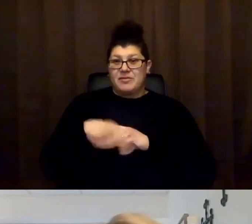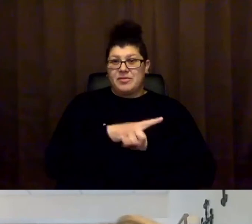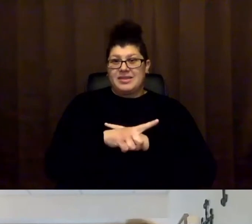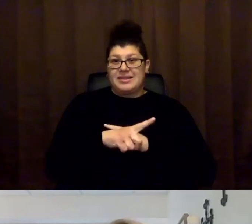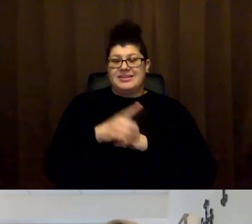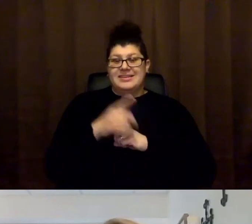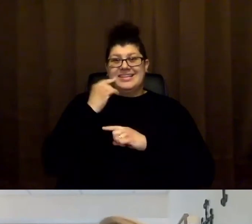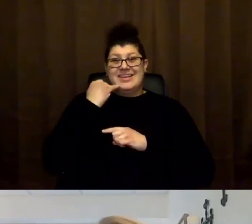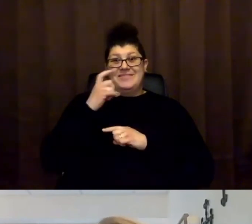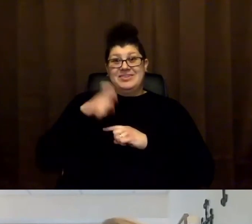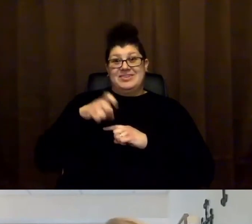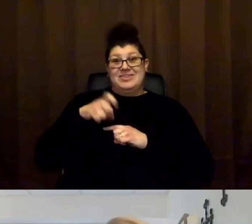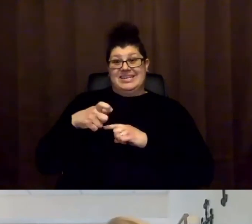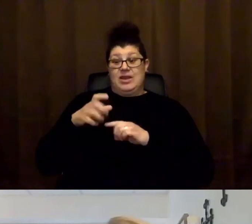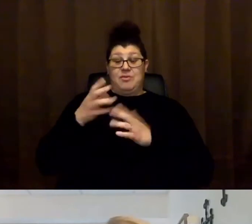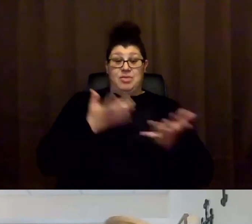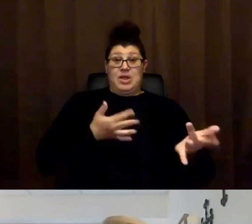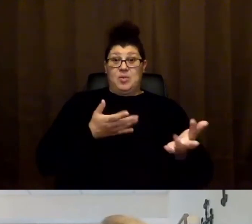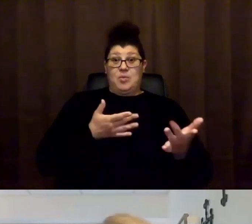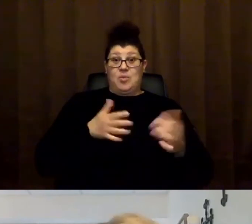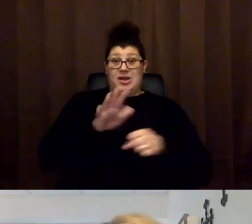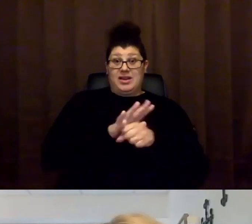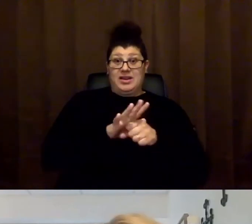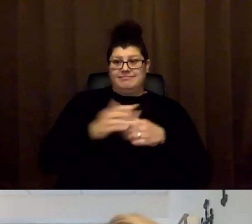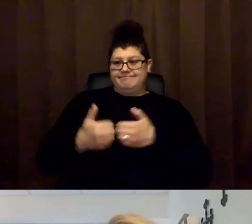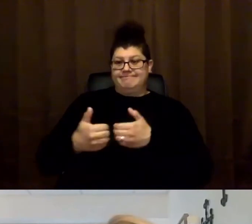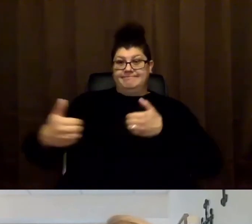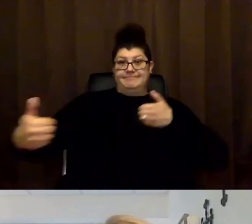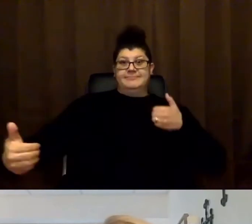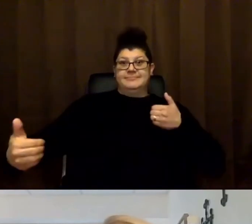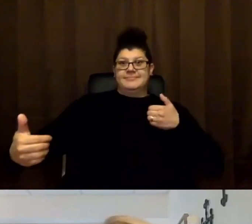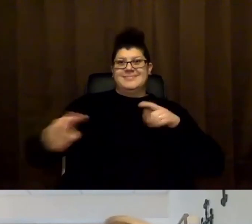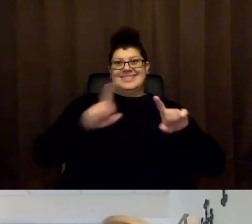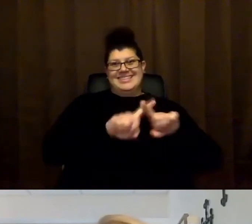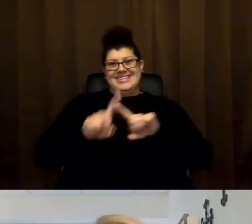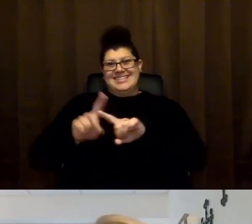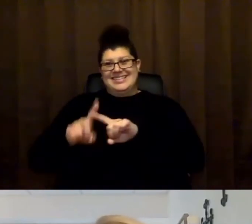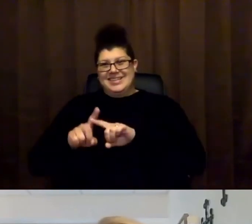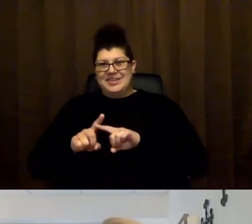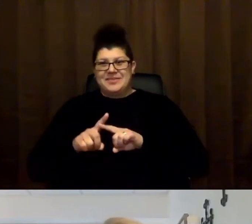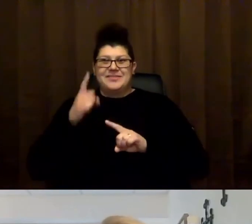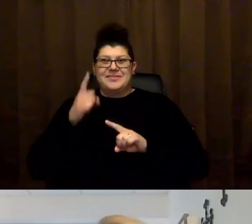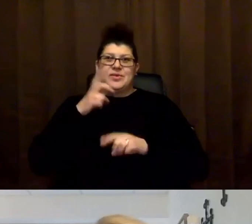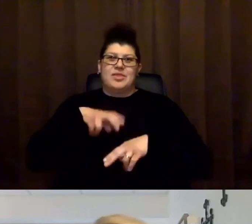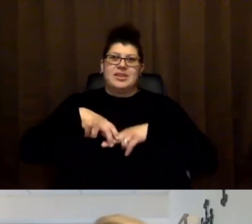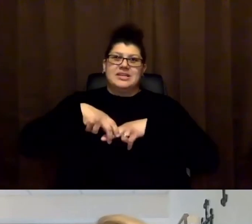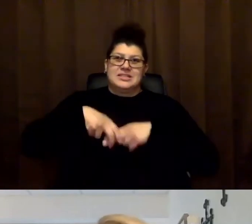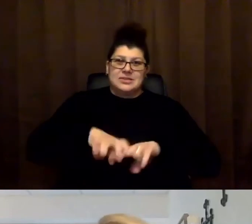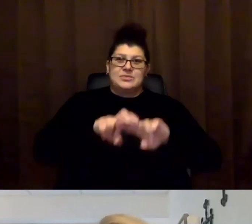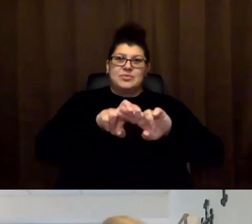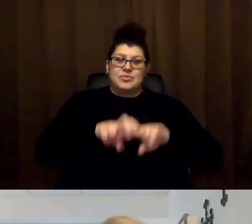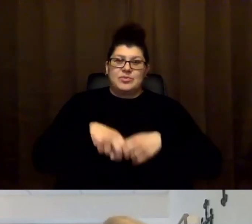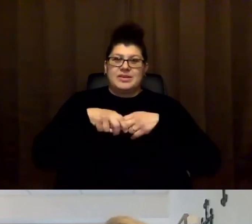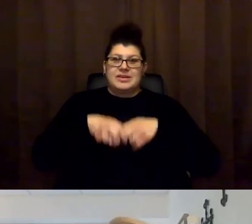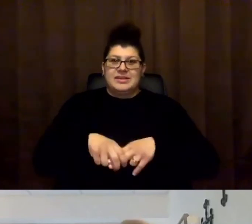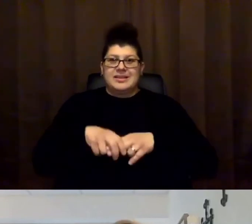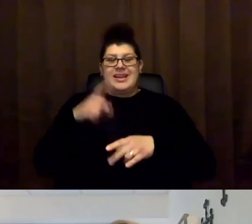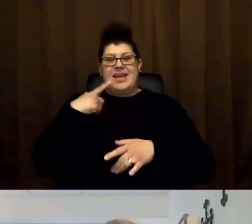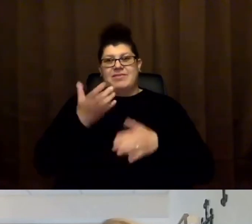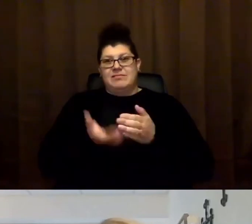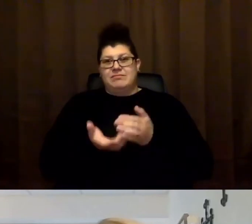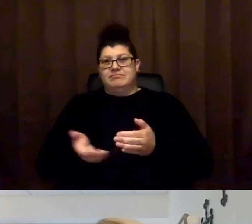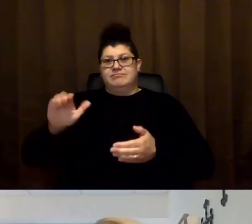area when they come in. I have various sensory equipment, such as a swing, a decompression area, beanbag, chairs,